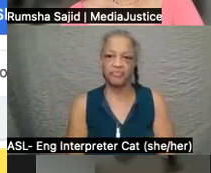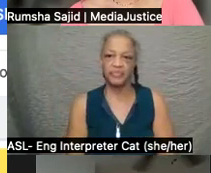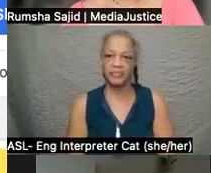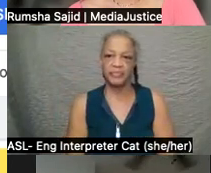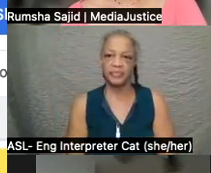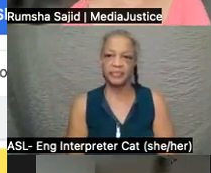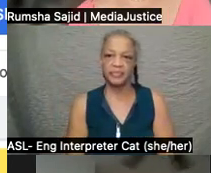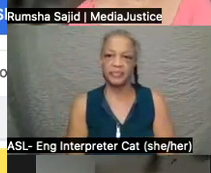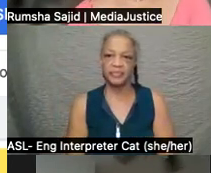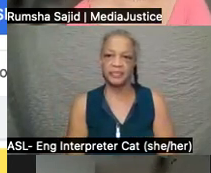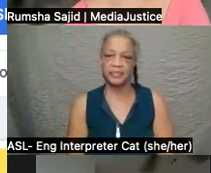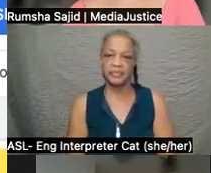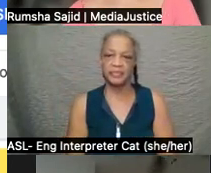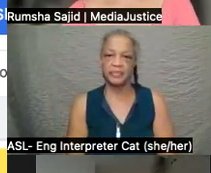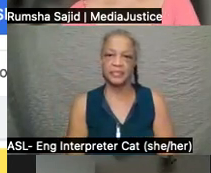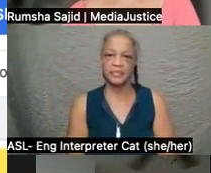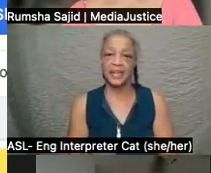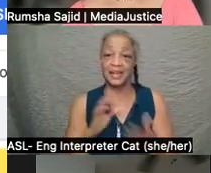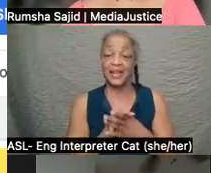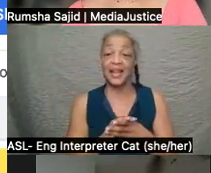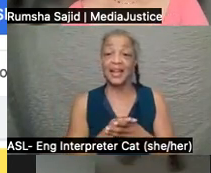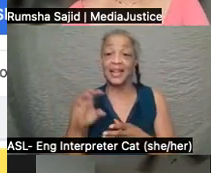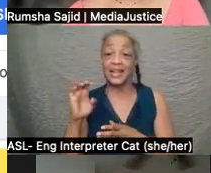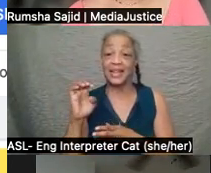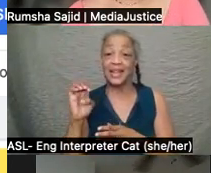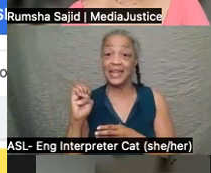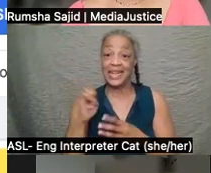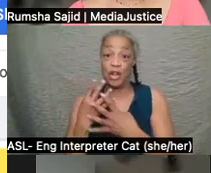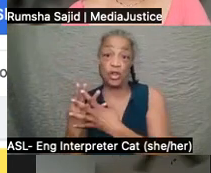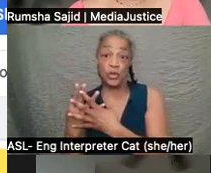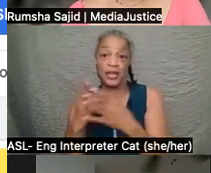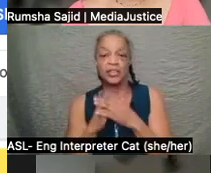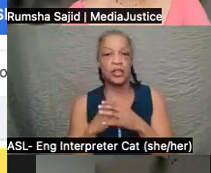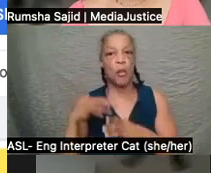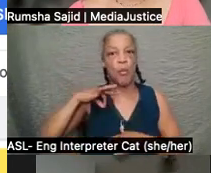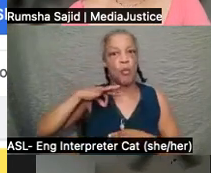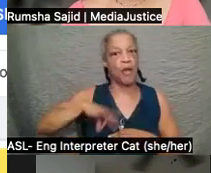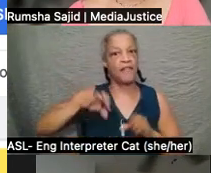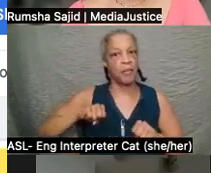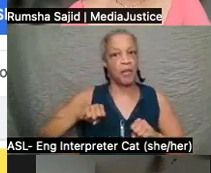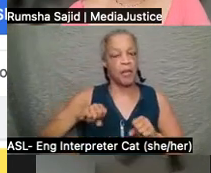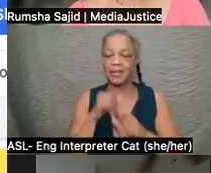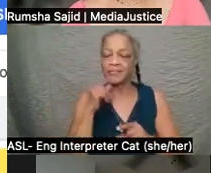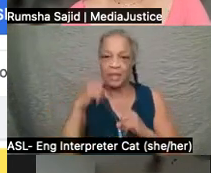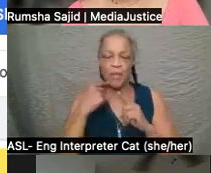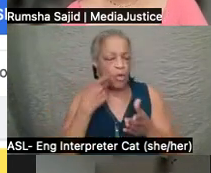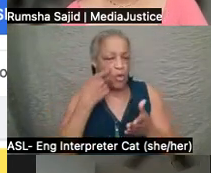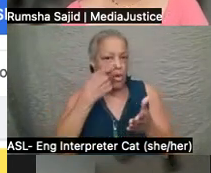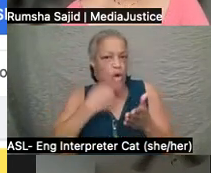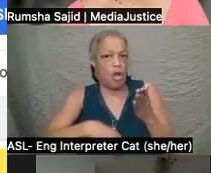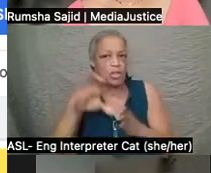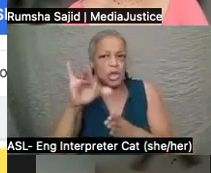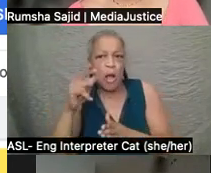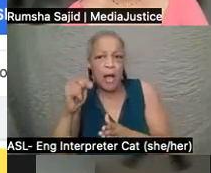Right. Yeah. Like incarceration is so profitable for these corporations and often does not take into account the cost, like mentally